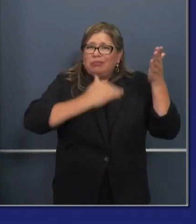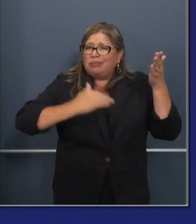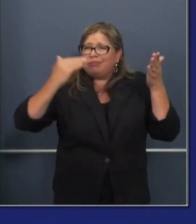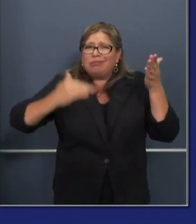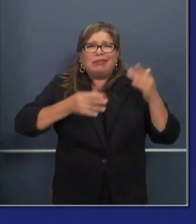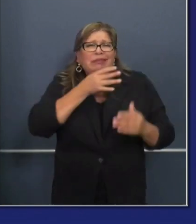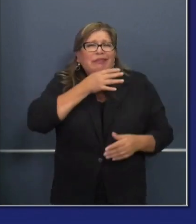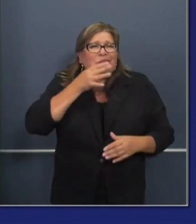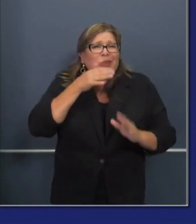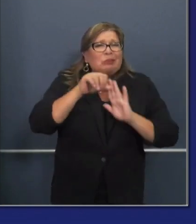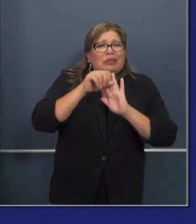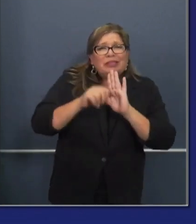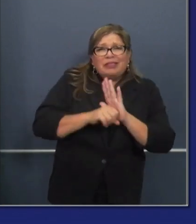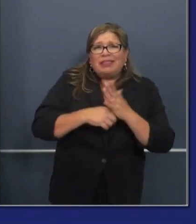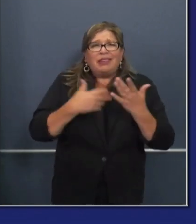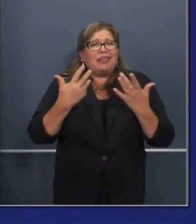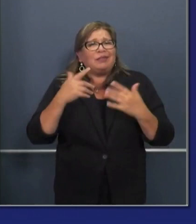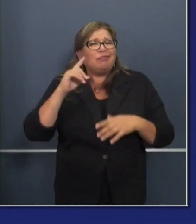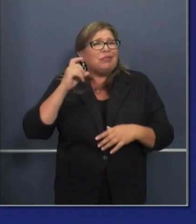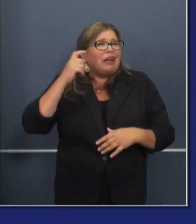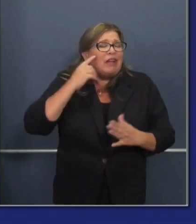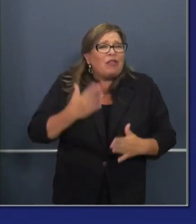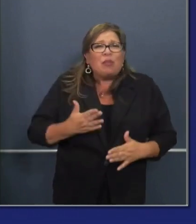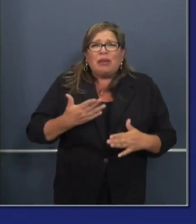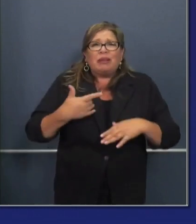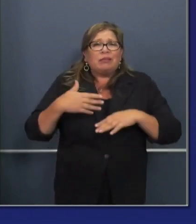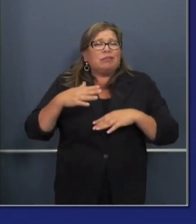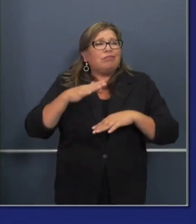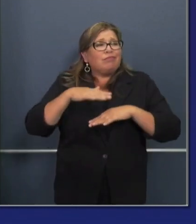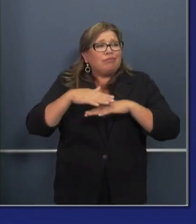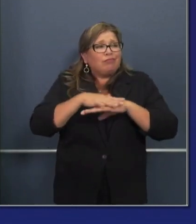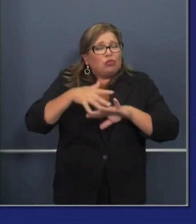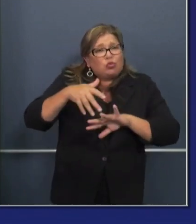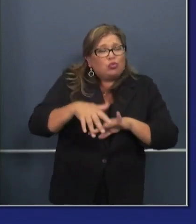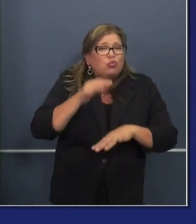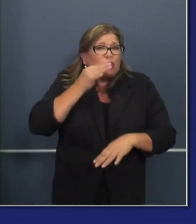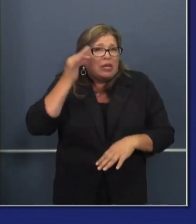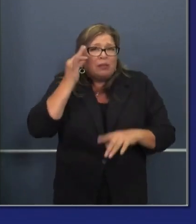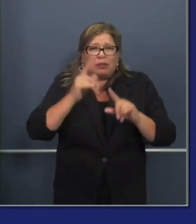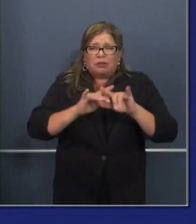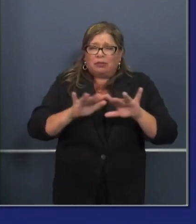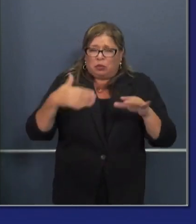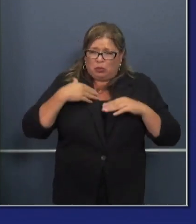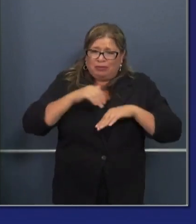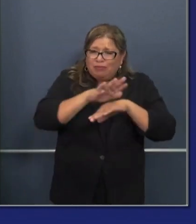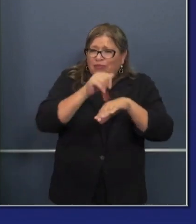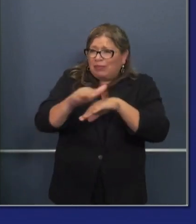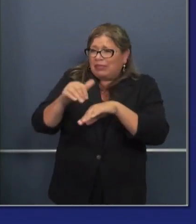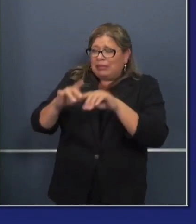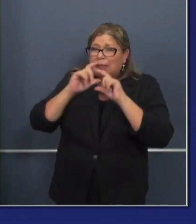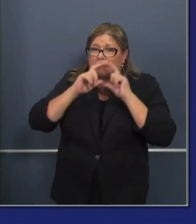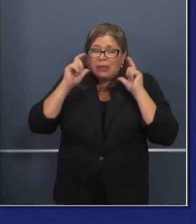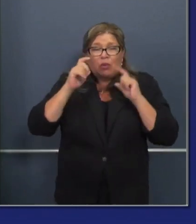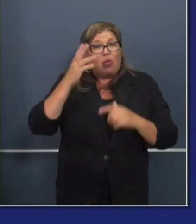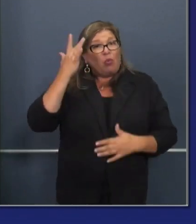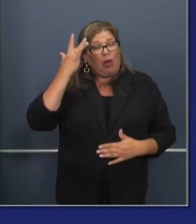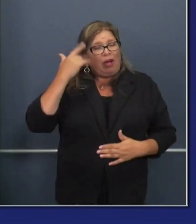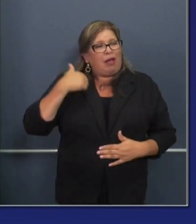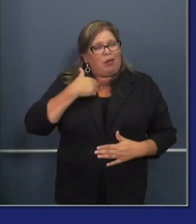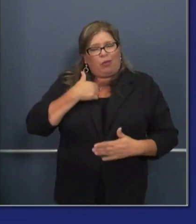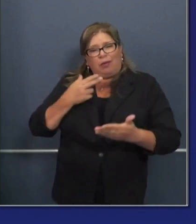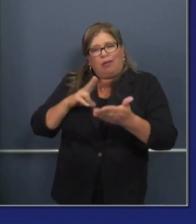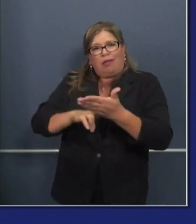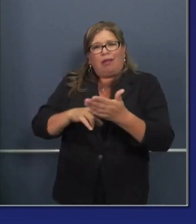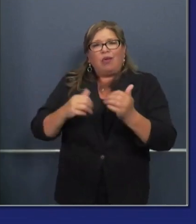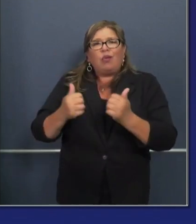this comes because of the execution of our contract statewide with BYD